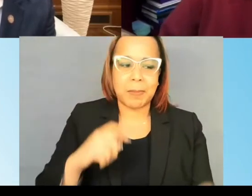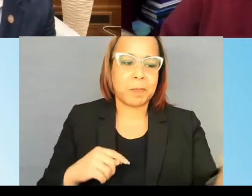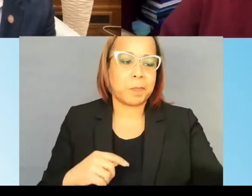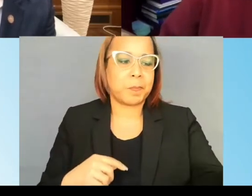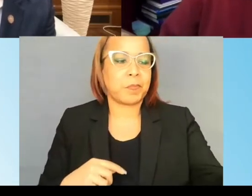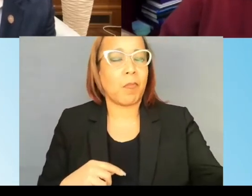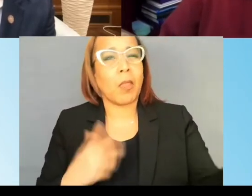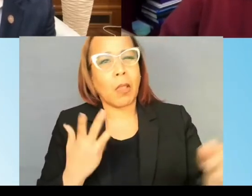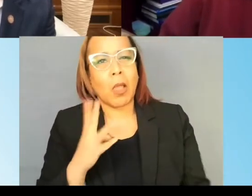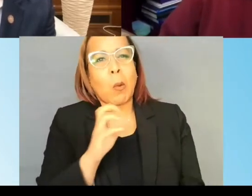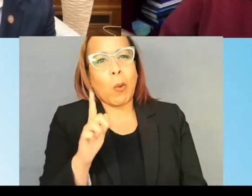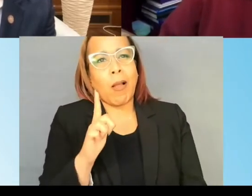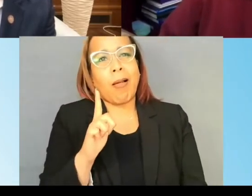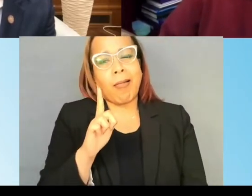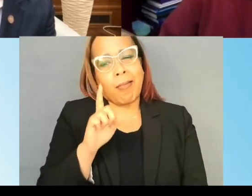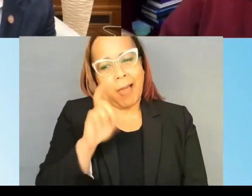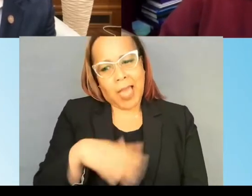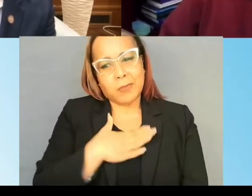Well, I have to say,